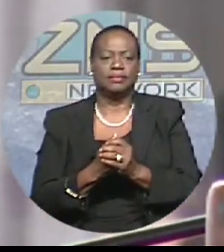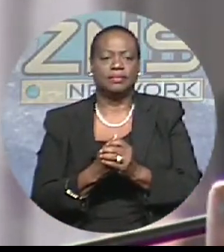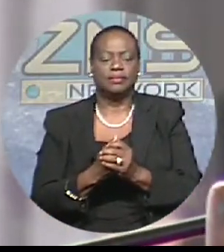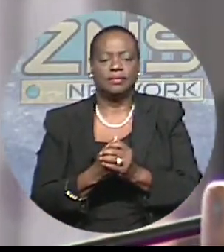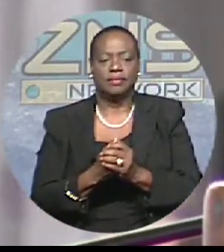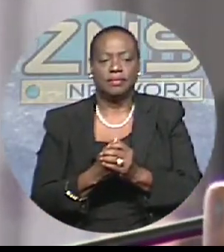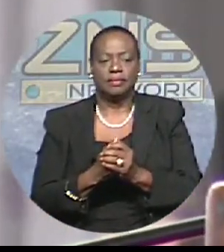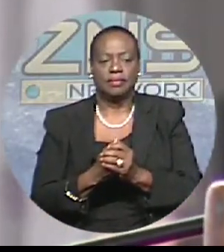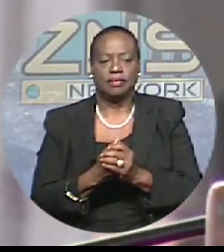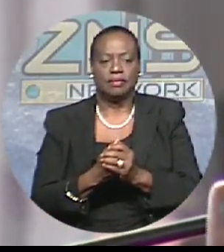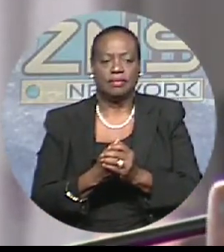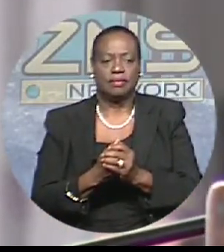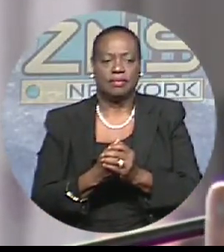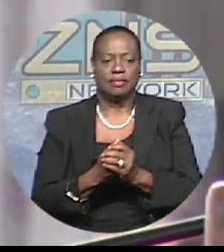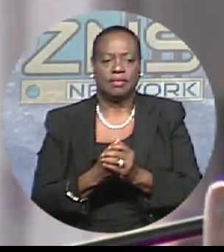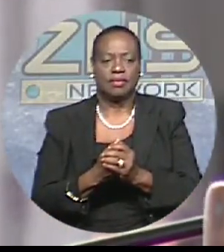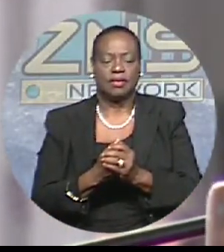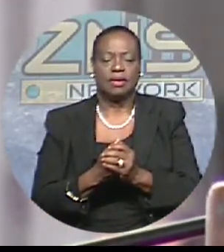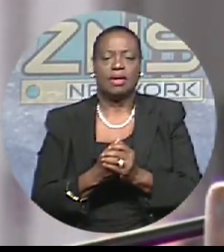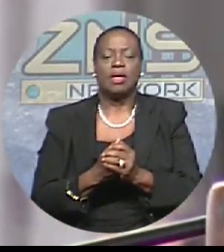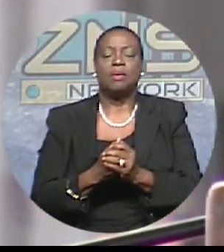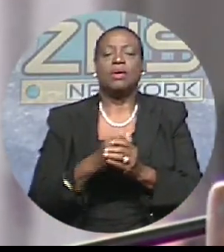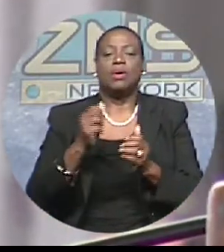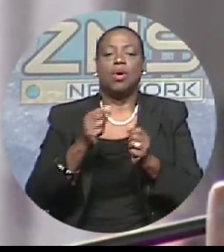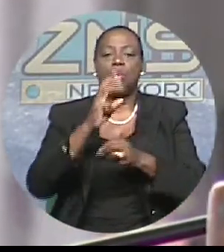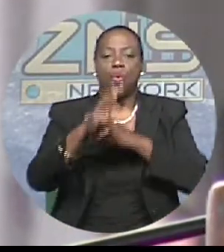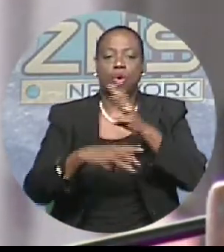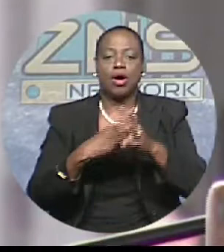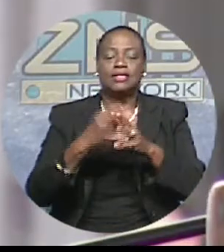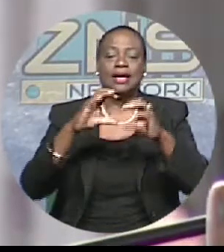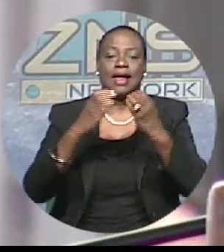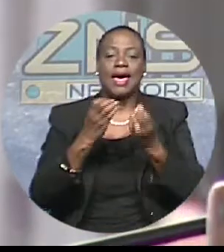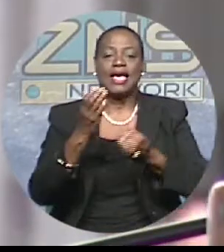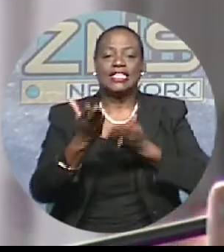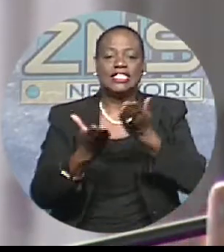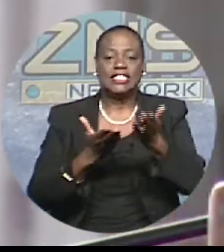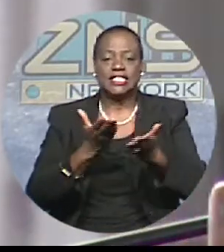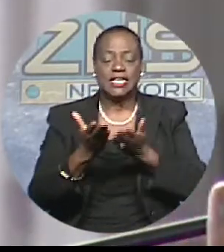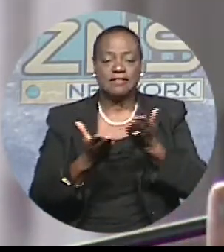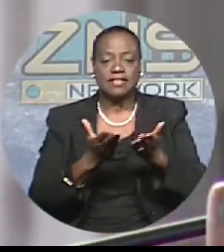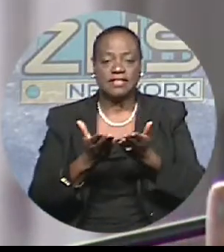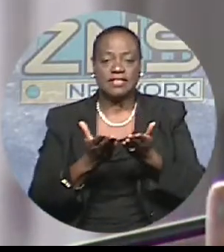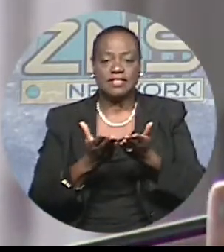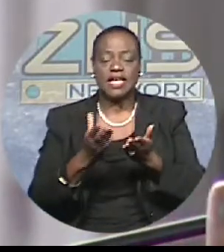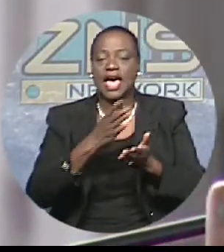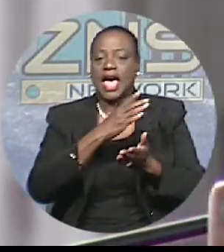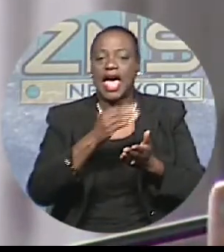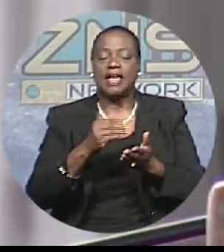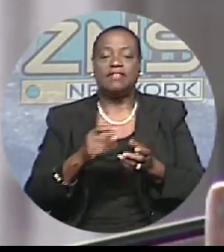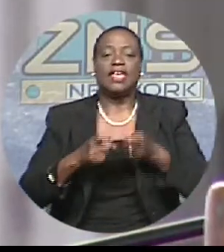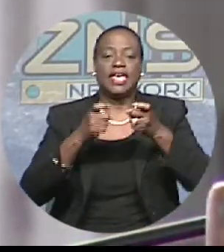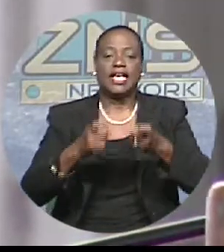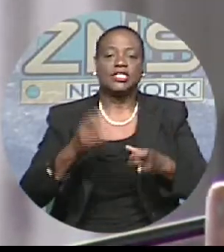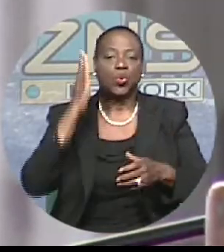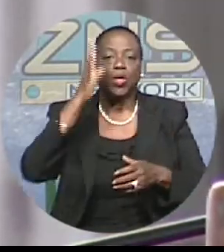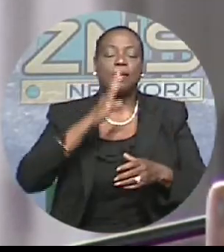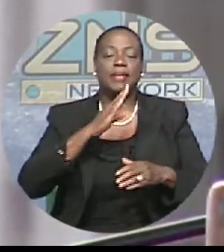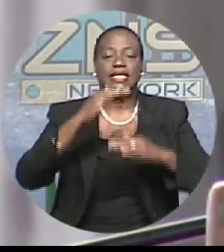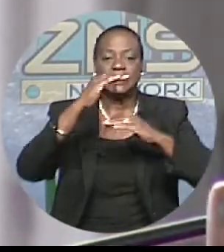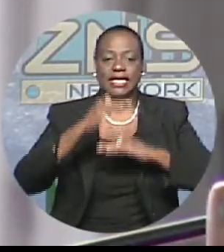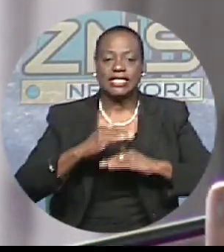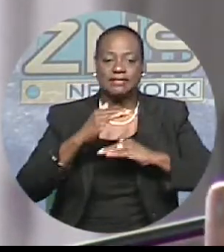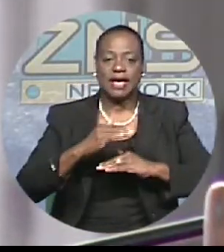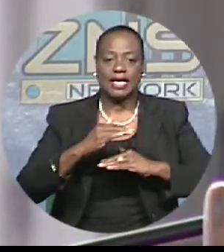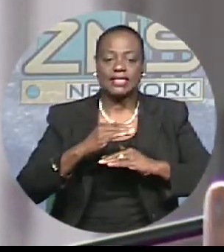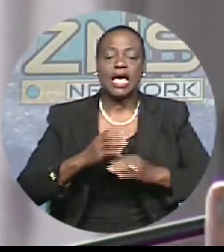Moreover, to ensure world-class service standards and high level of guest satisfaction, extensive customer